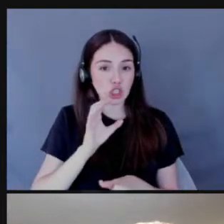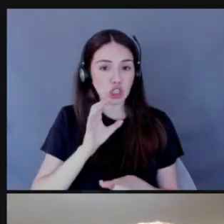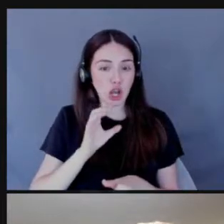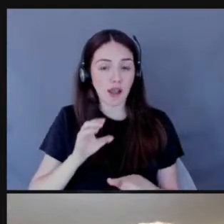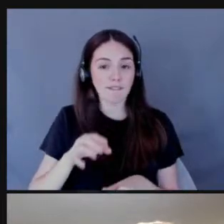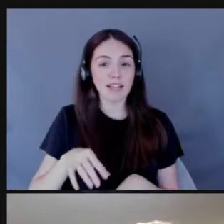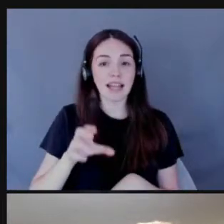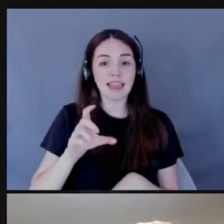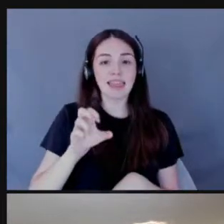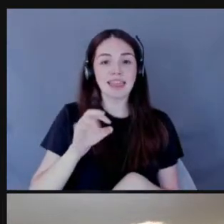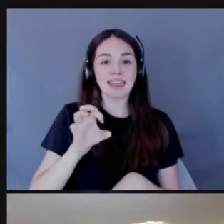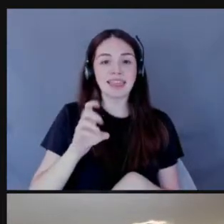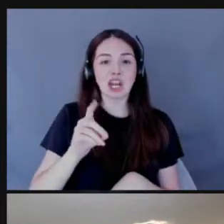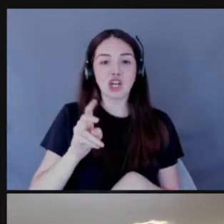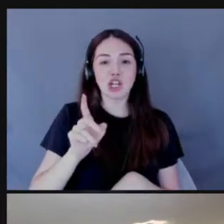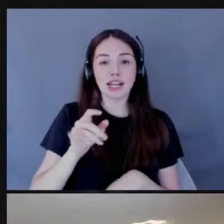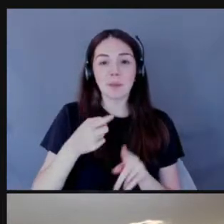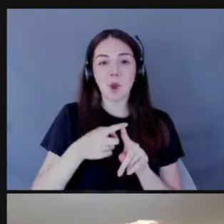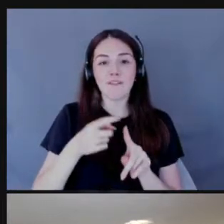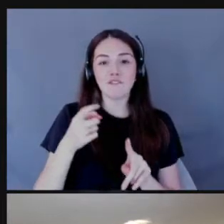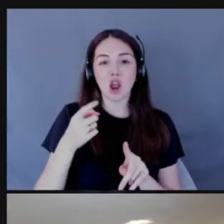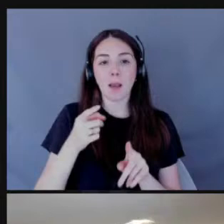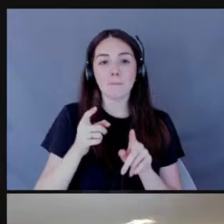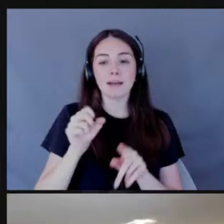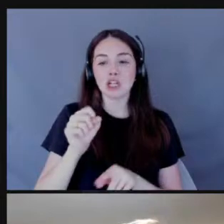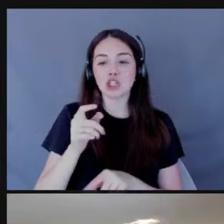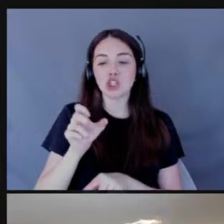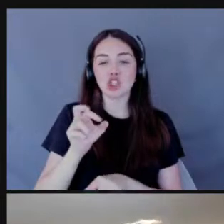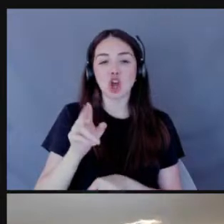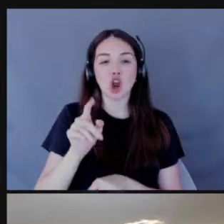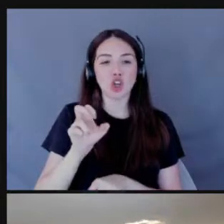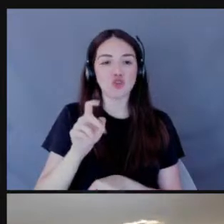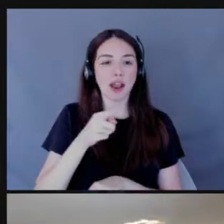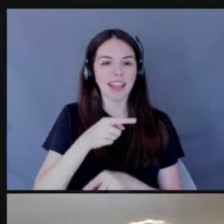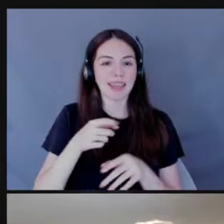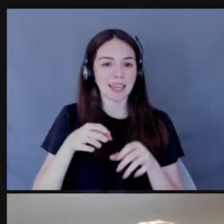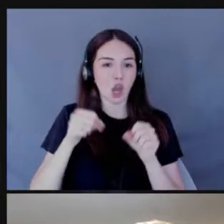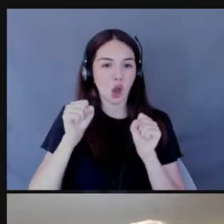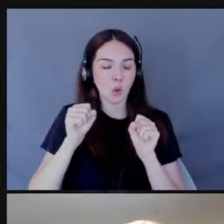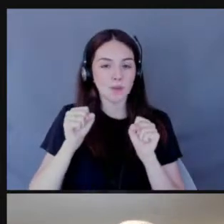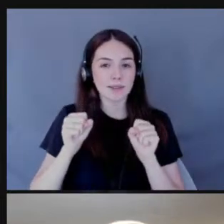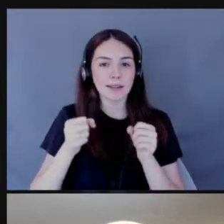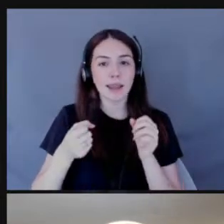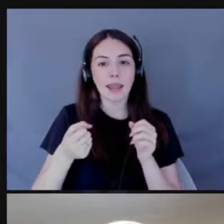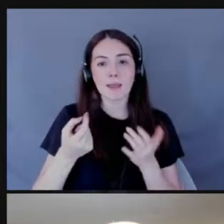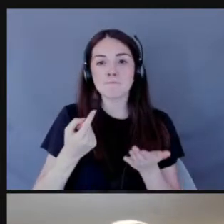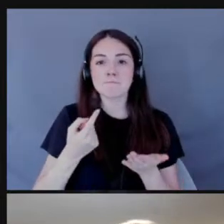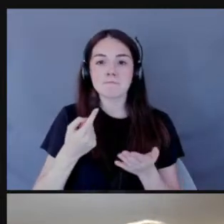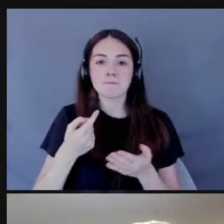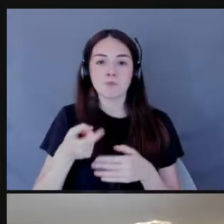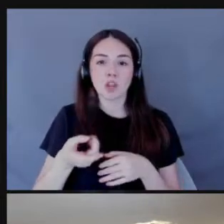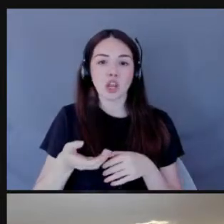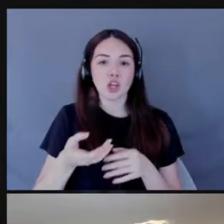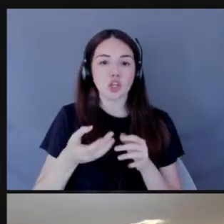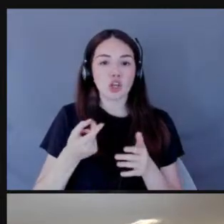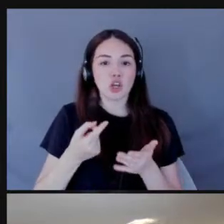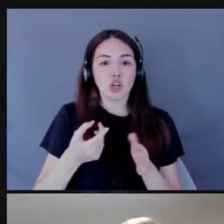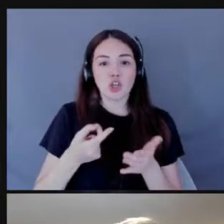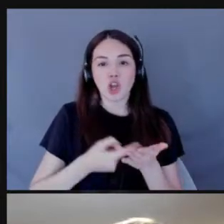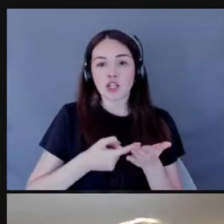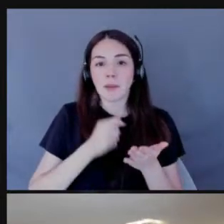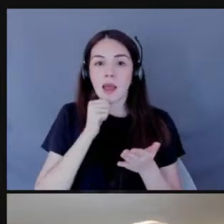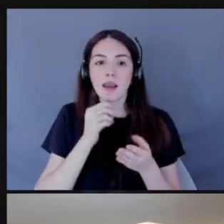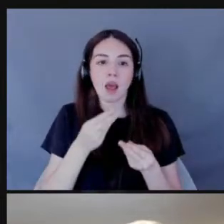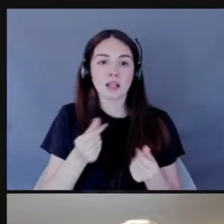Star Trek hosted that it covered a lot of sort of mysterious things, unsolved mysteries.